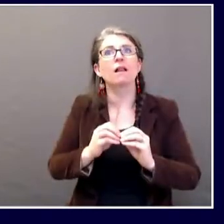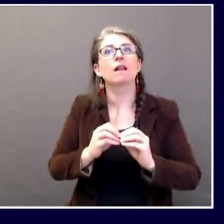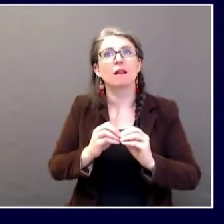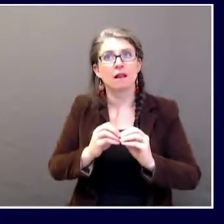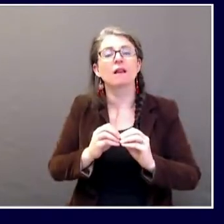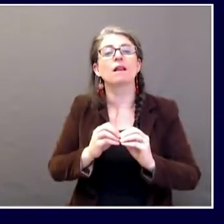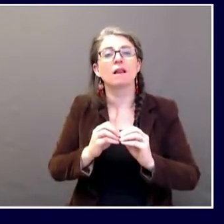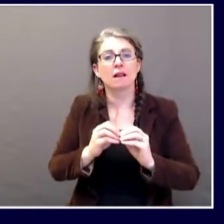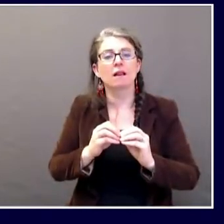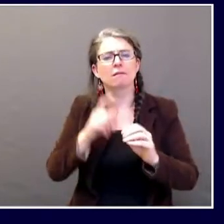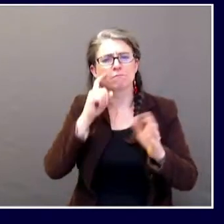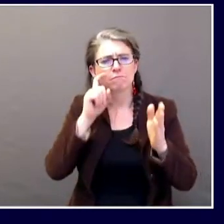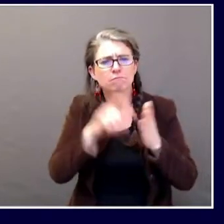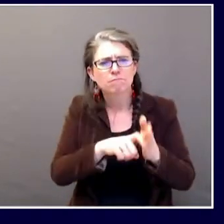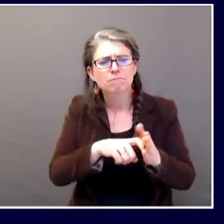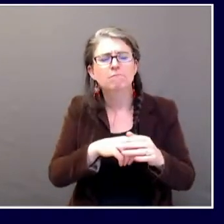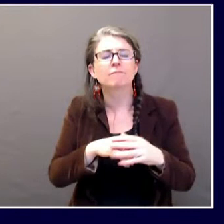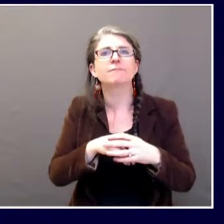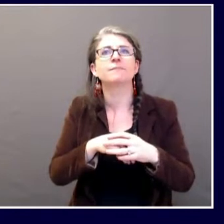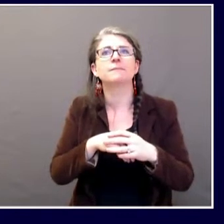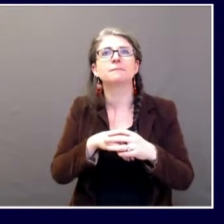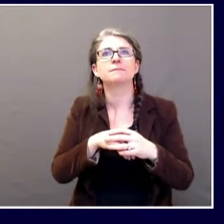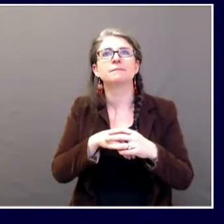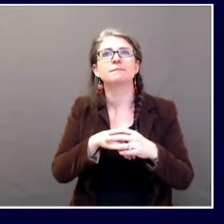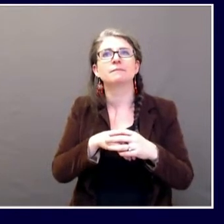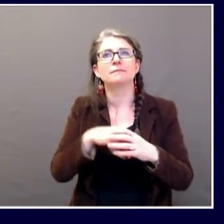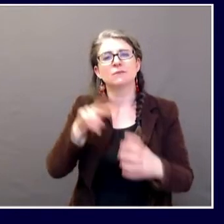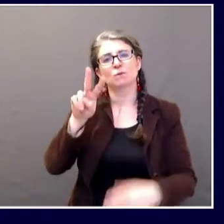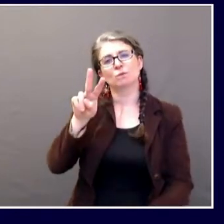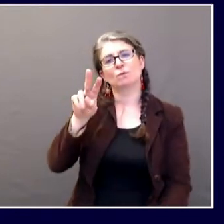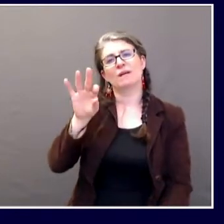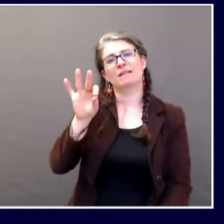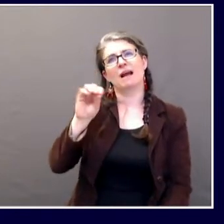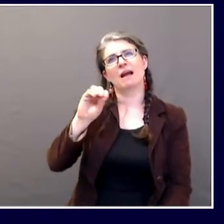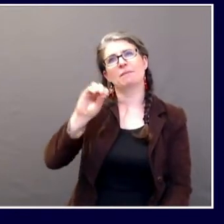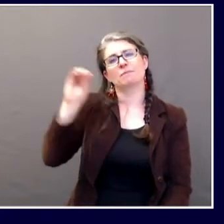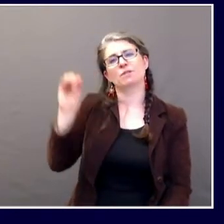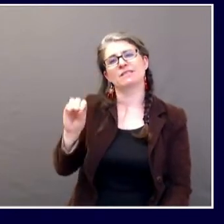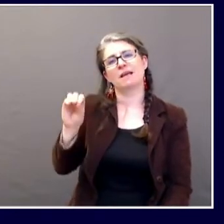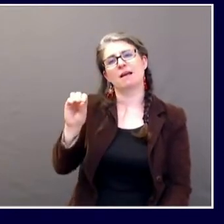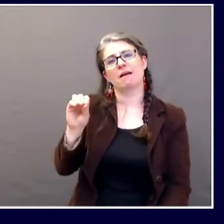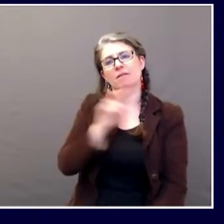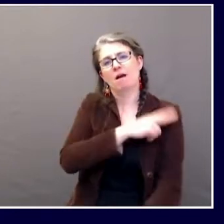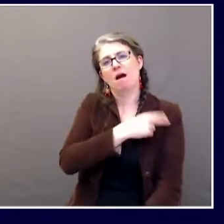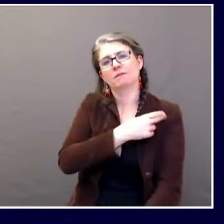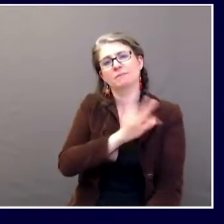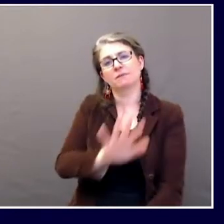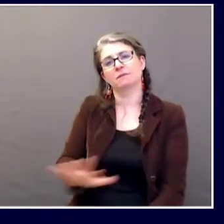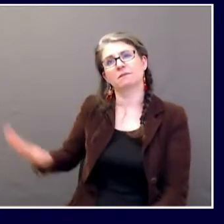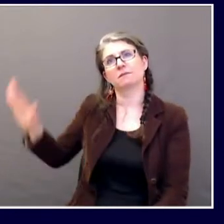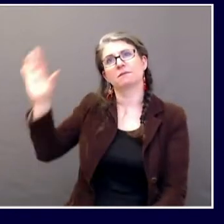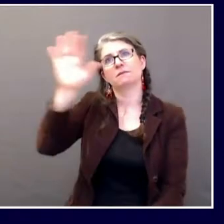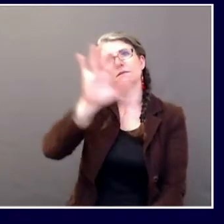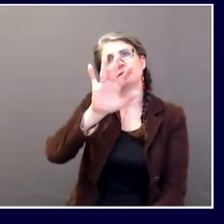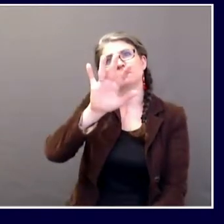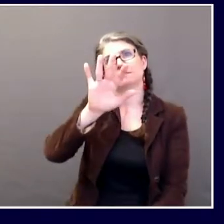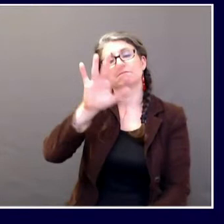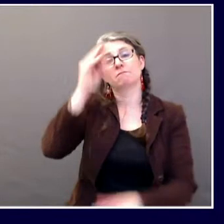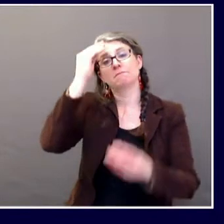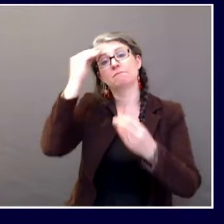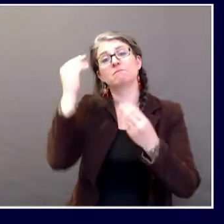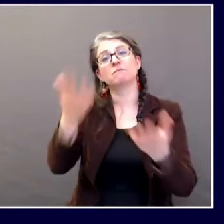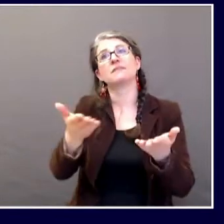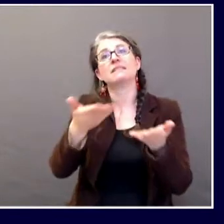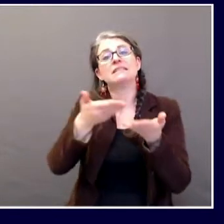Among them, that 29% of hospitals in Maine are reporting a supply shortage of PPE. And that's